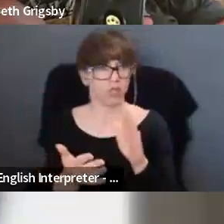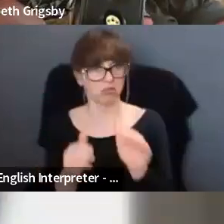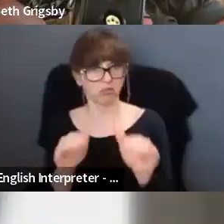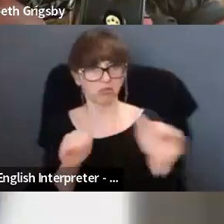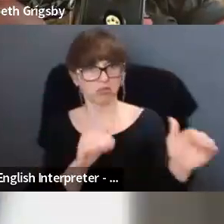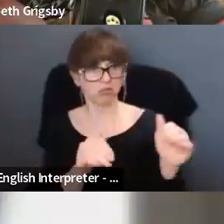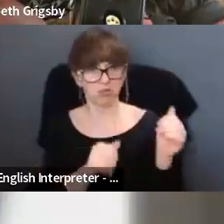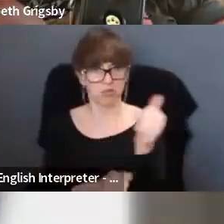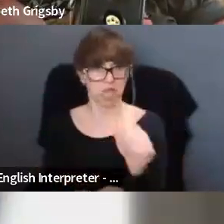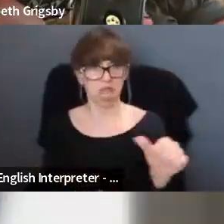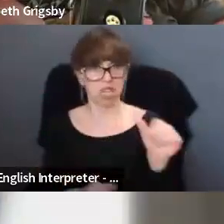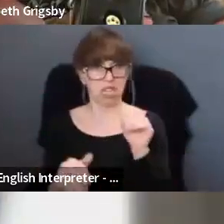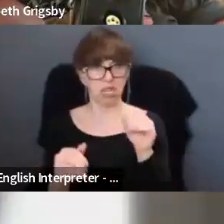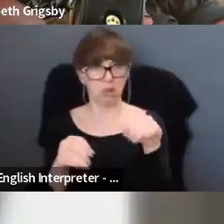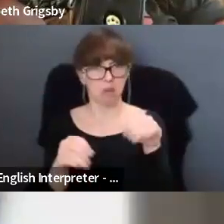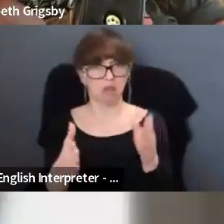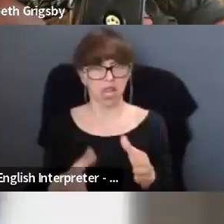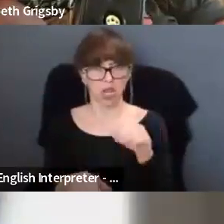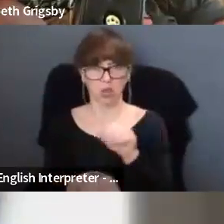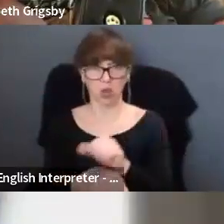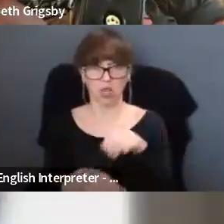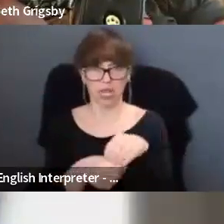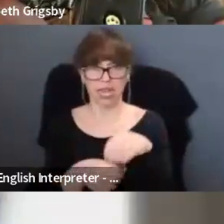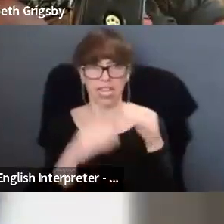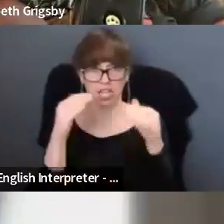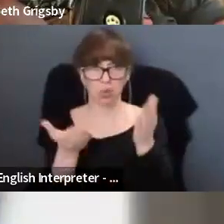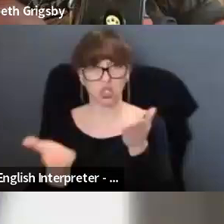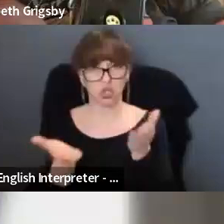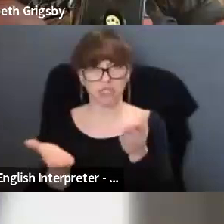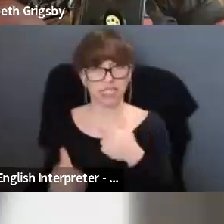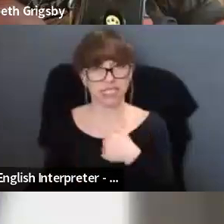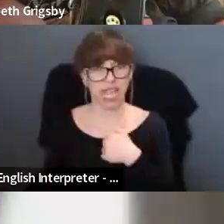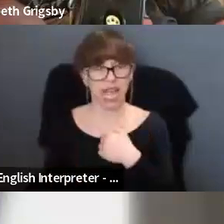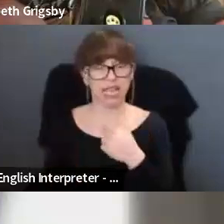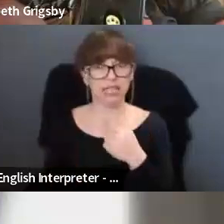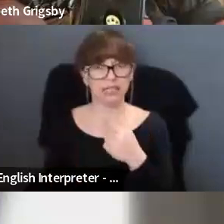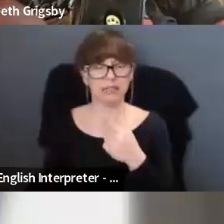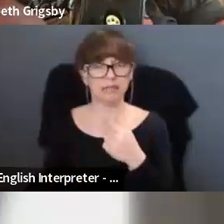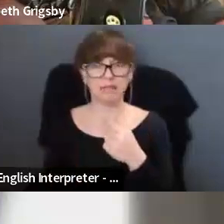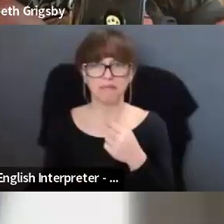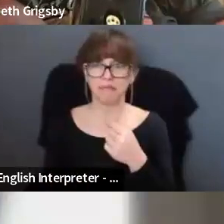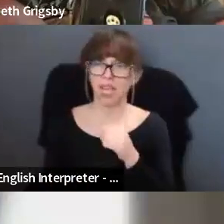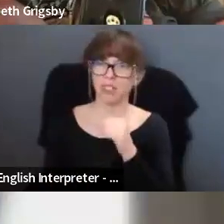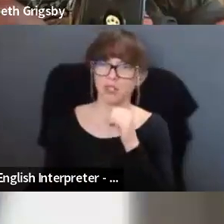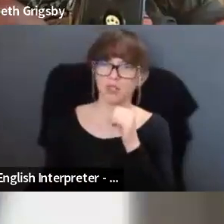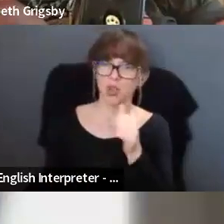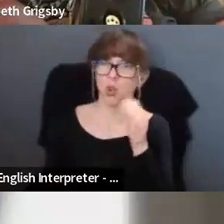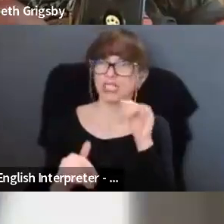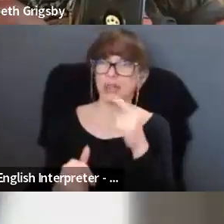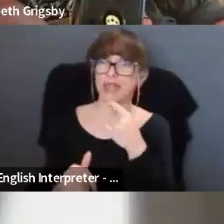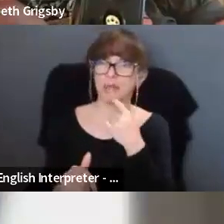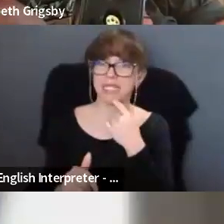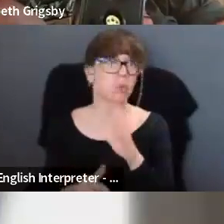ours that has worked in adult services to say that they have not run into issues like this with individuals that they have been serving. And creating